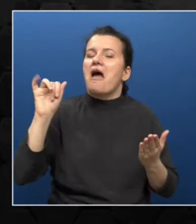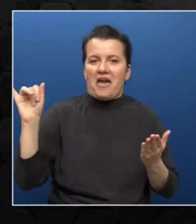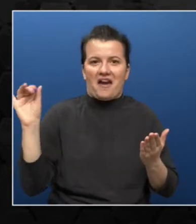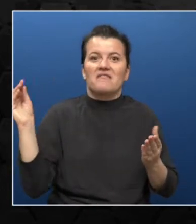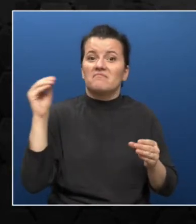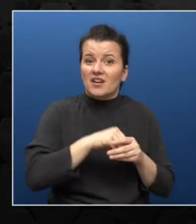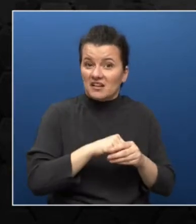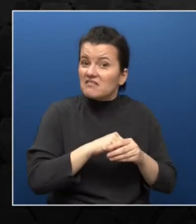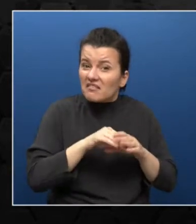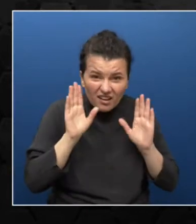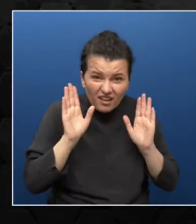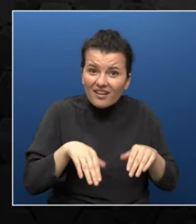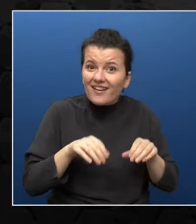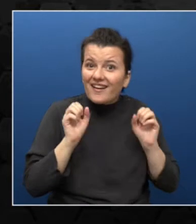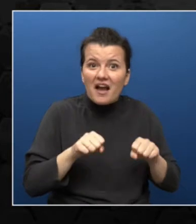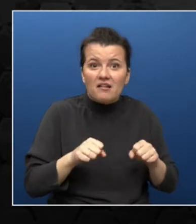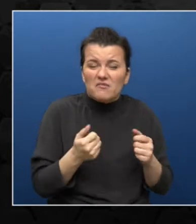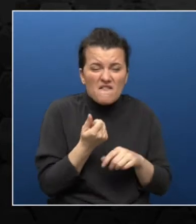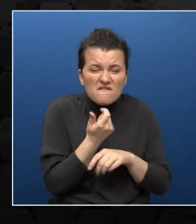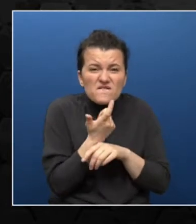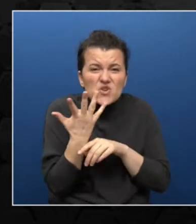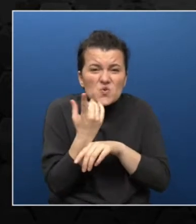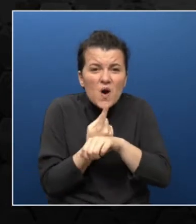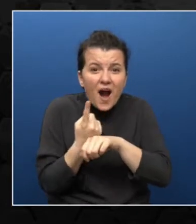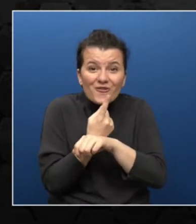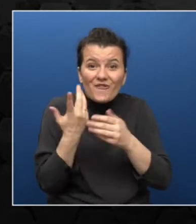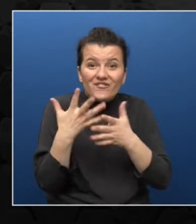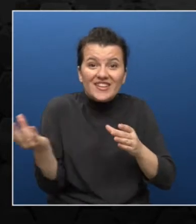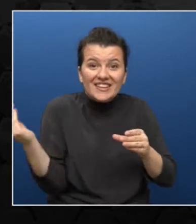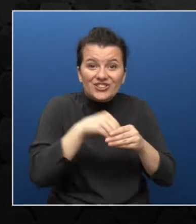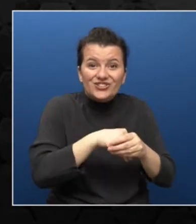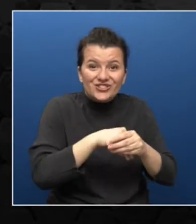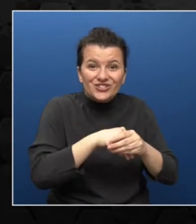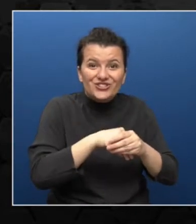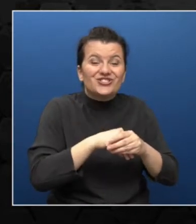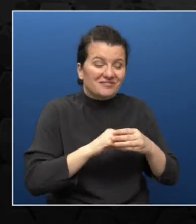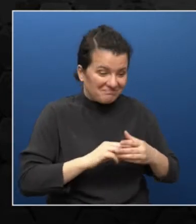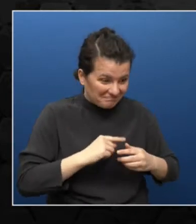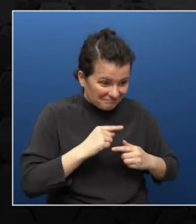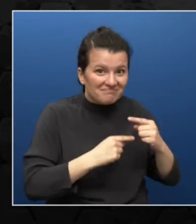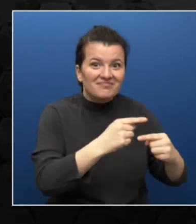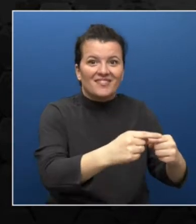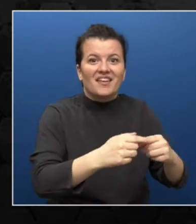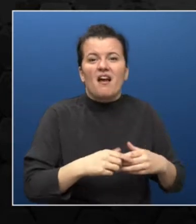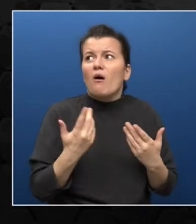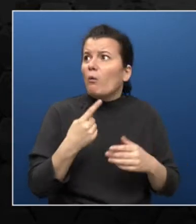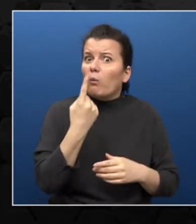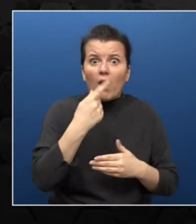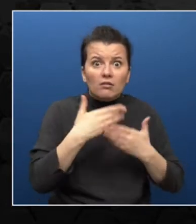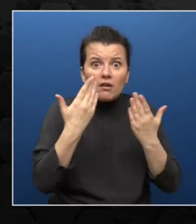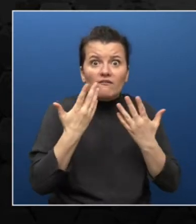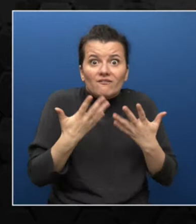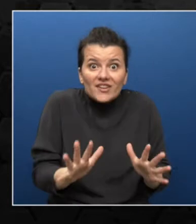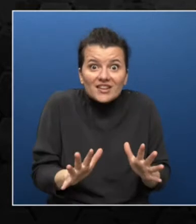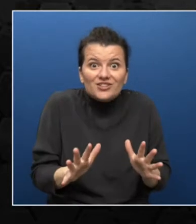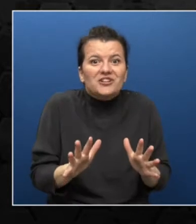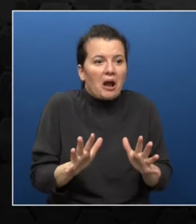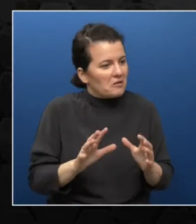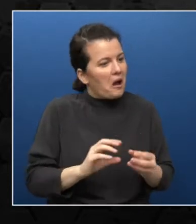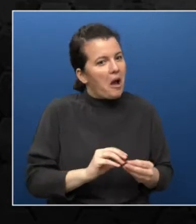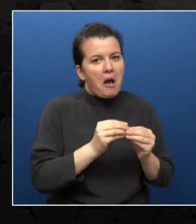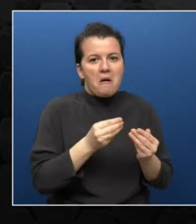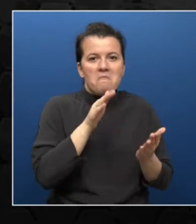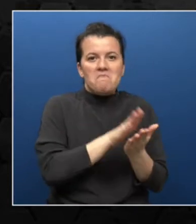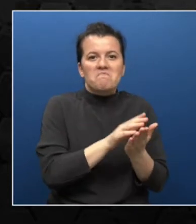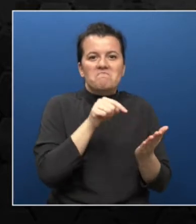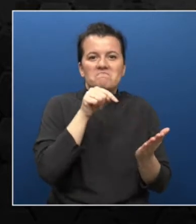to it in a few hours. Also, only in a matter of a day, you can actually also create your own app, and now we're